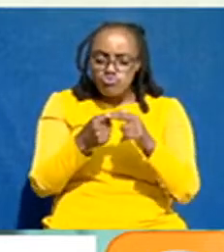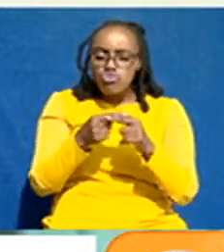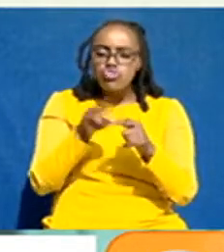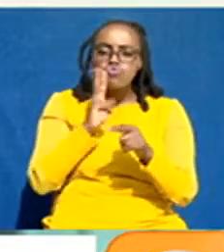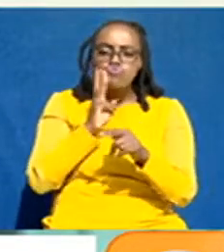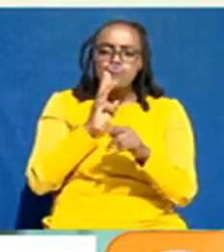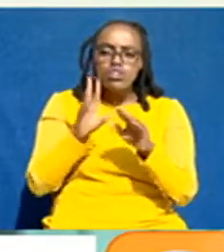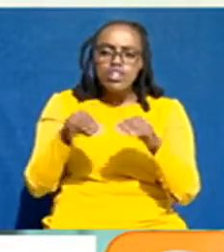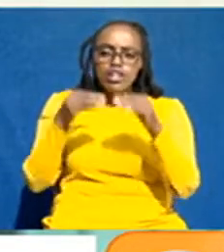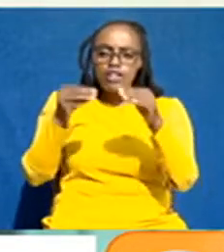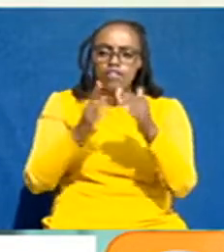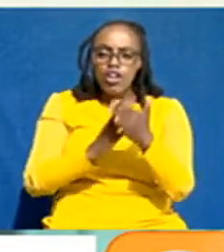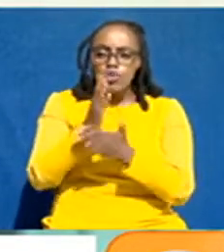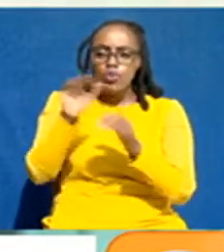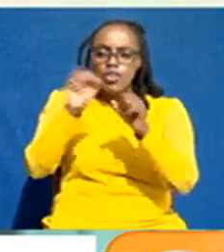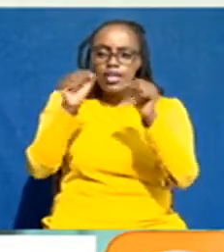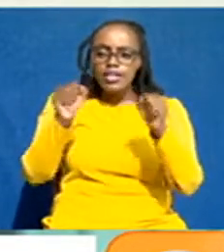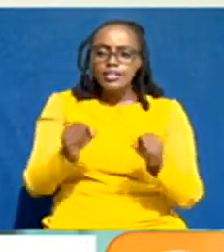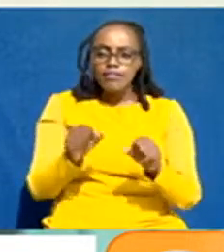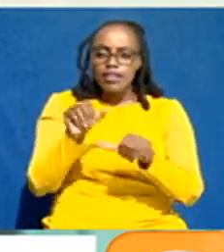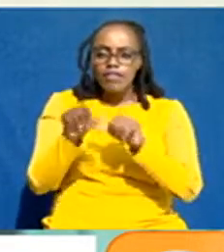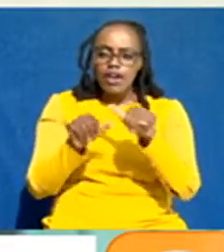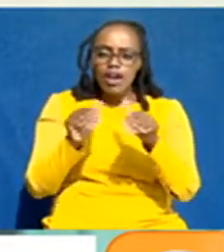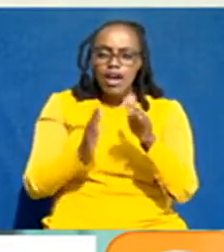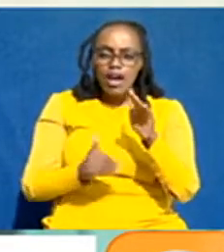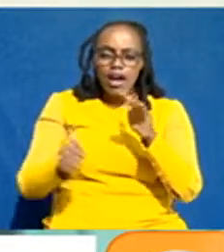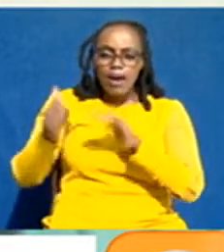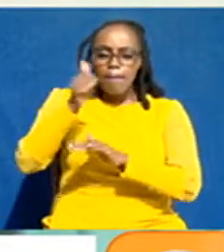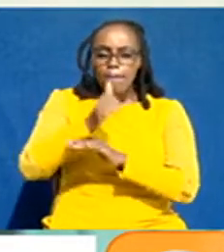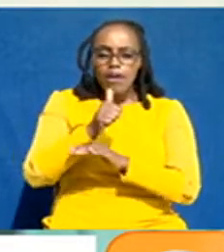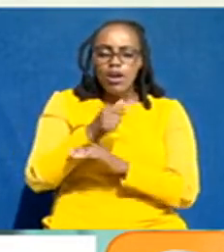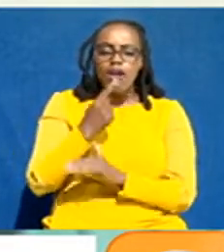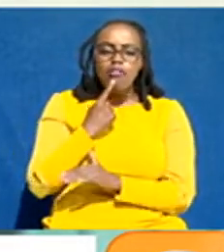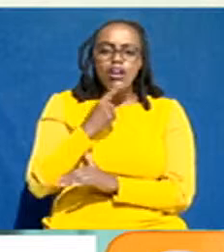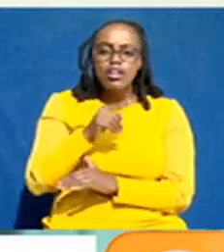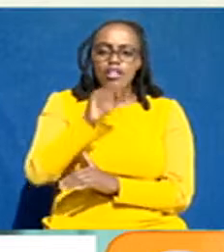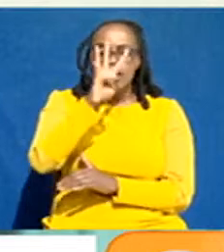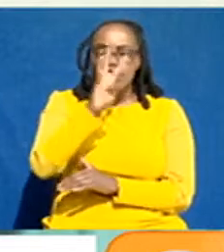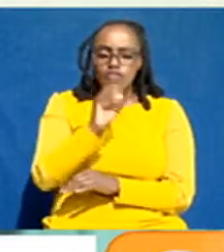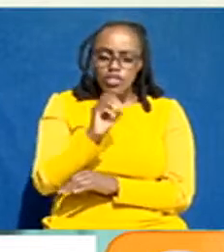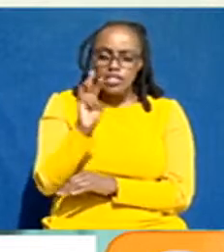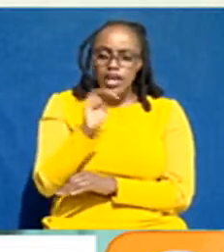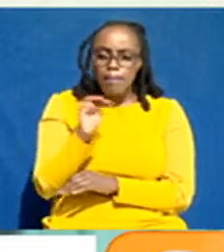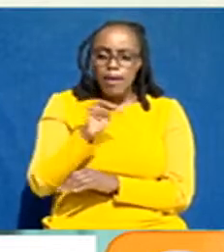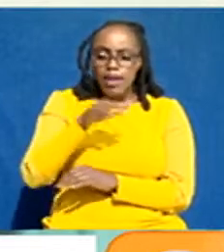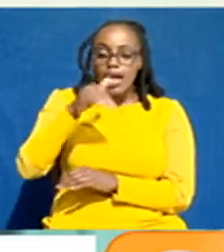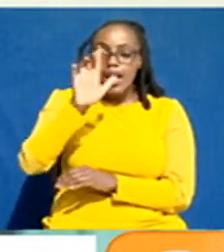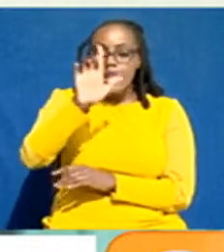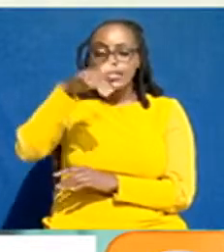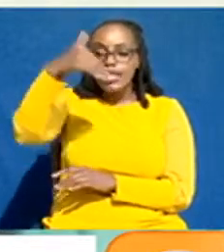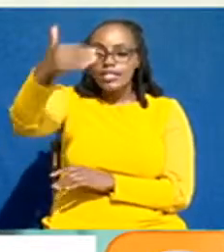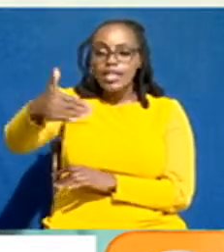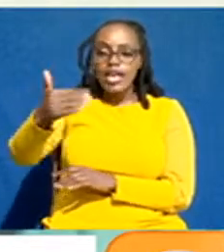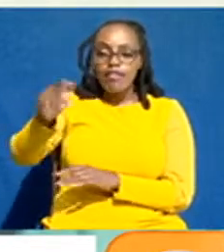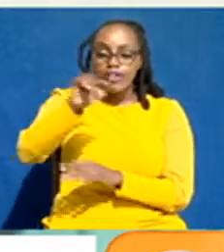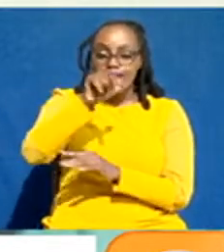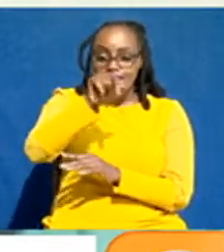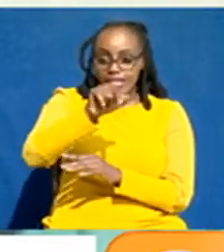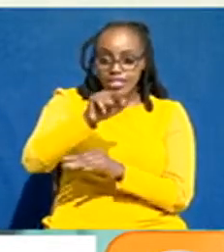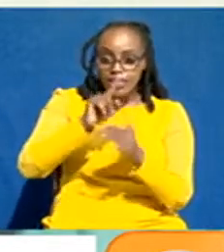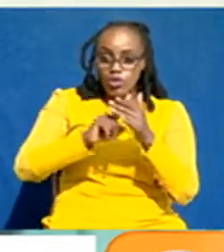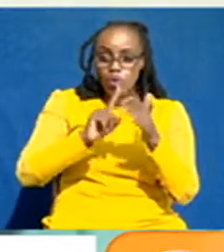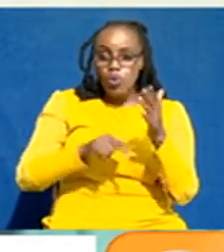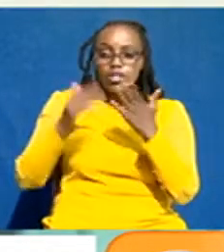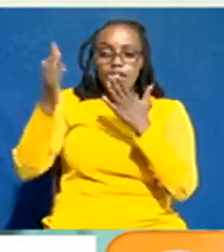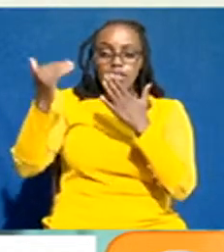that system is about 140 million liters every day. And this is expected to